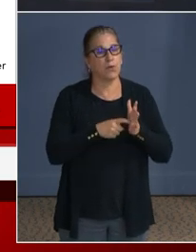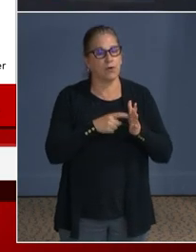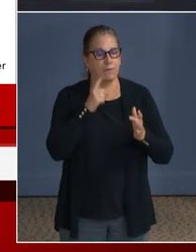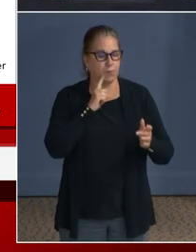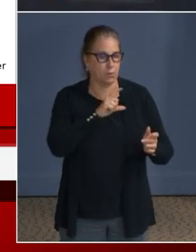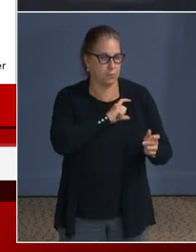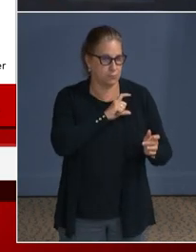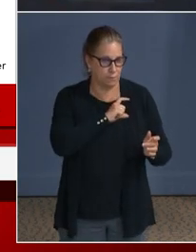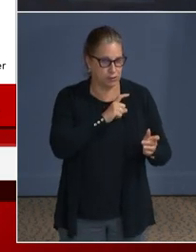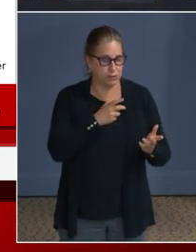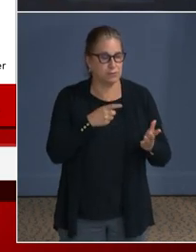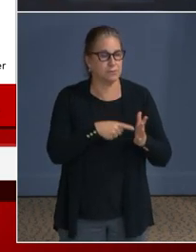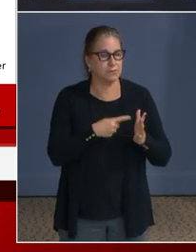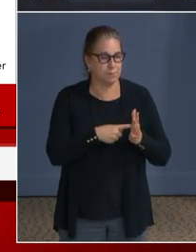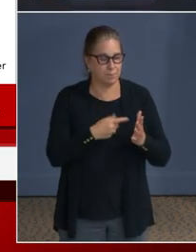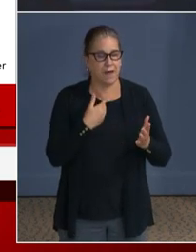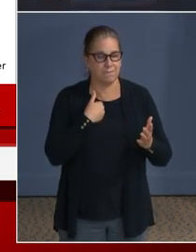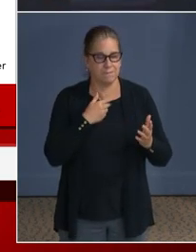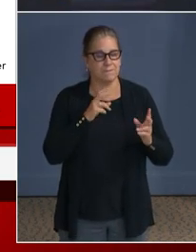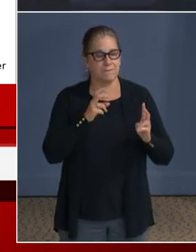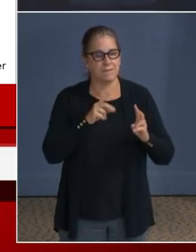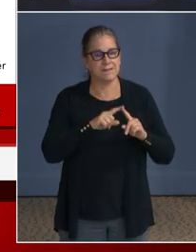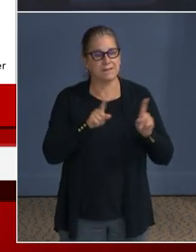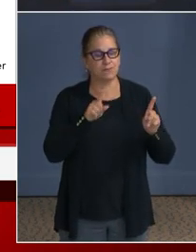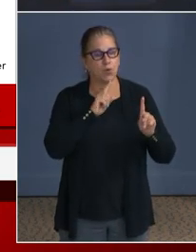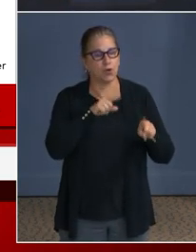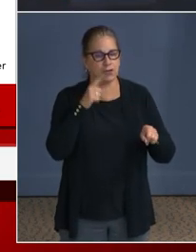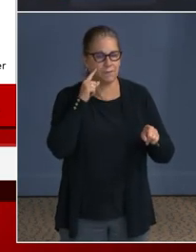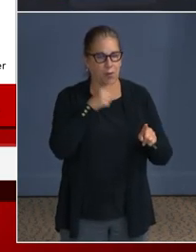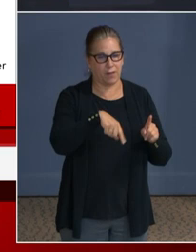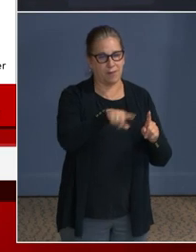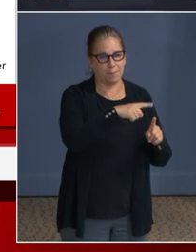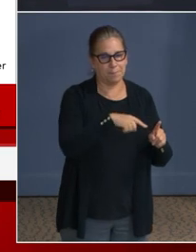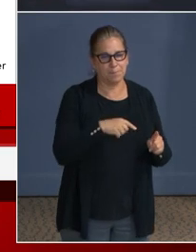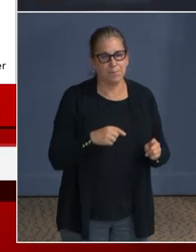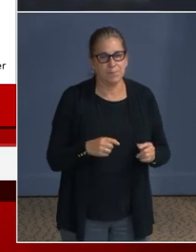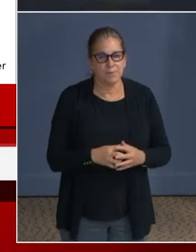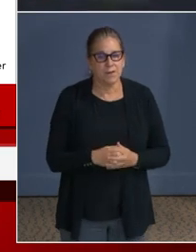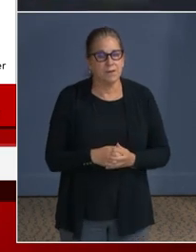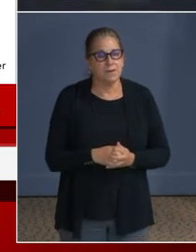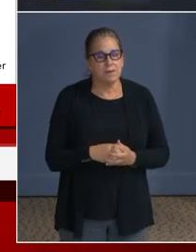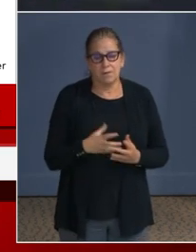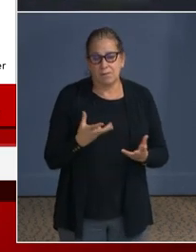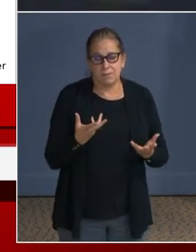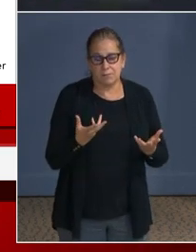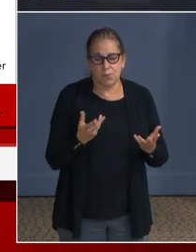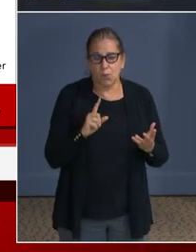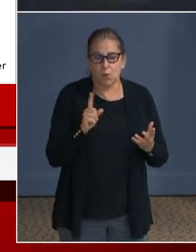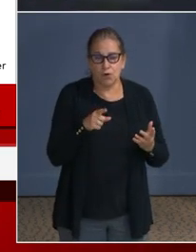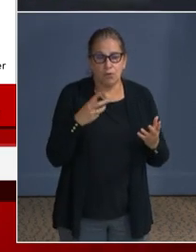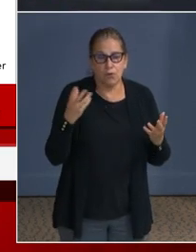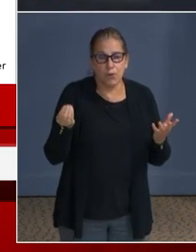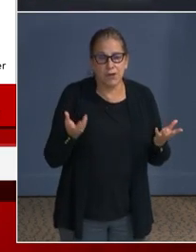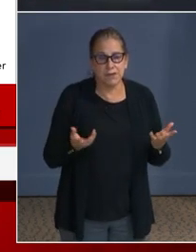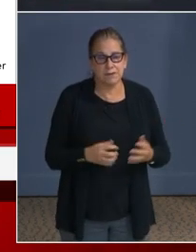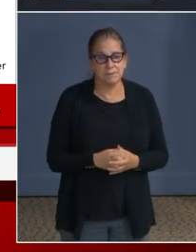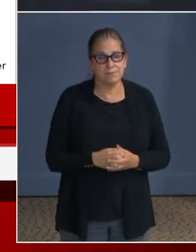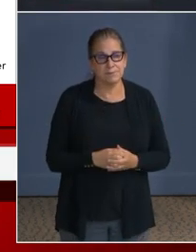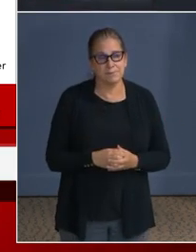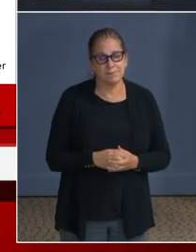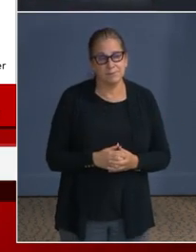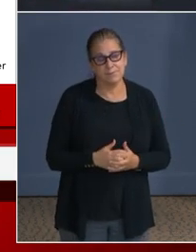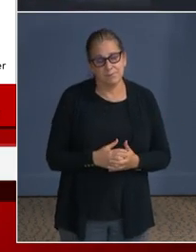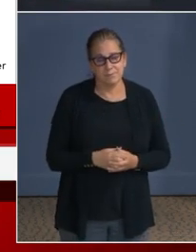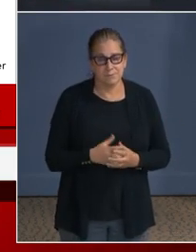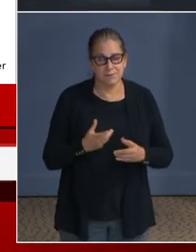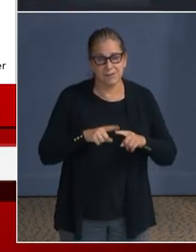though, the idea here is that we all need to be mindful of where we go on our free time, because the